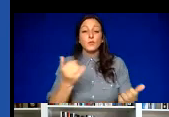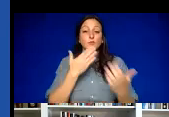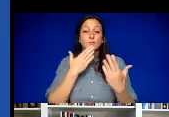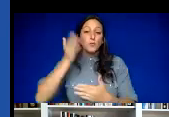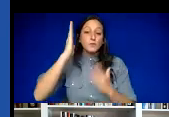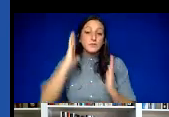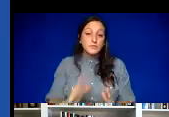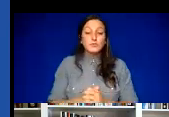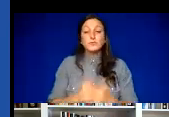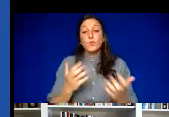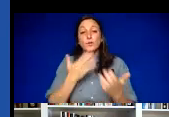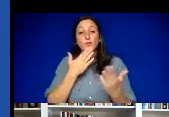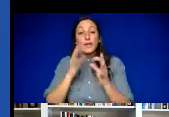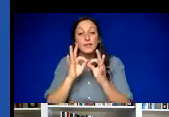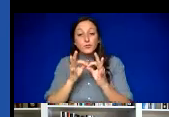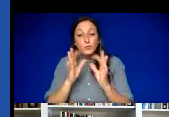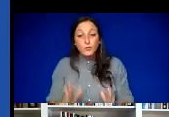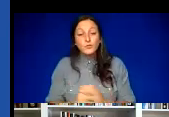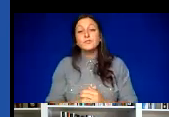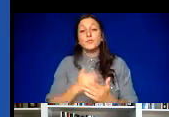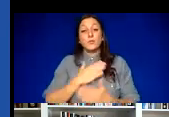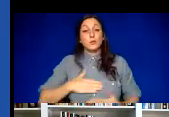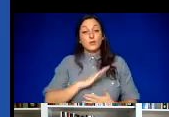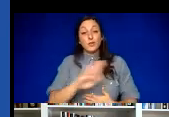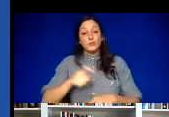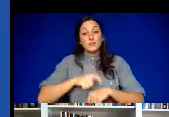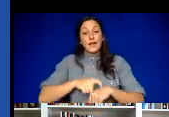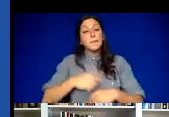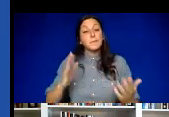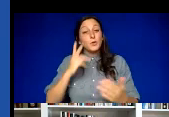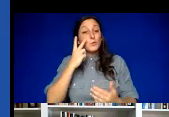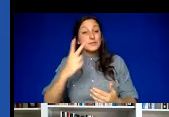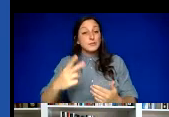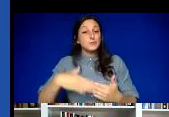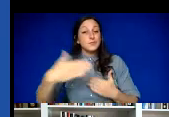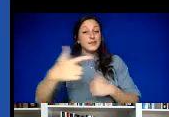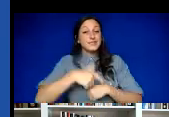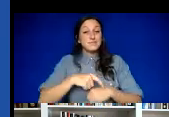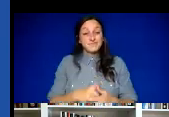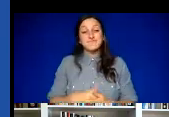presenters and our interpreters. We appreciate your time today, and we will see you for the next one. Thank you.